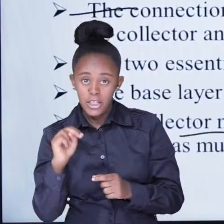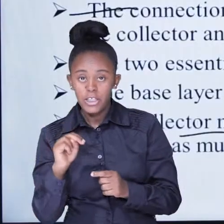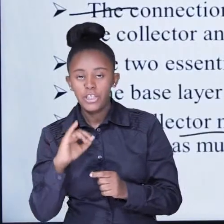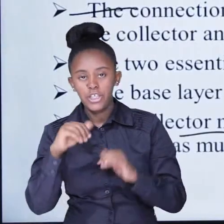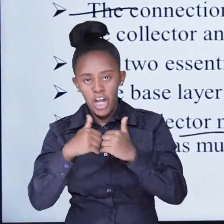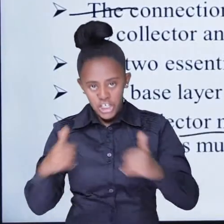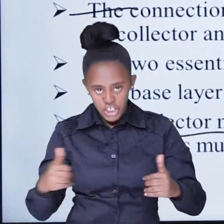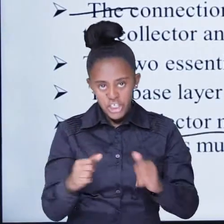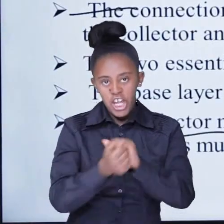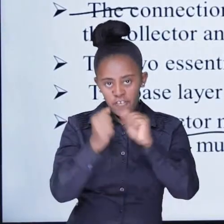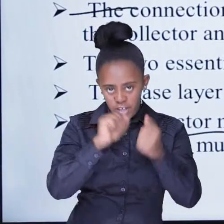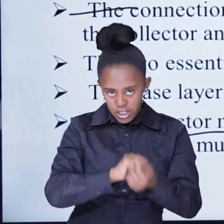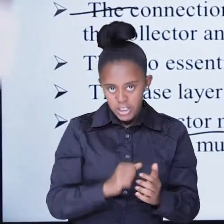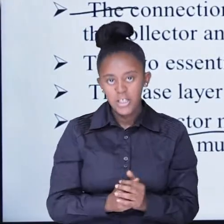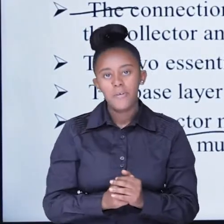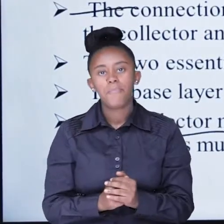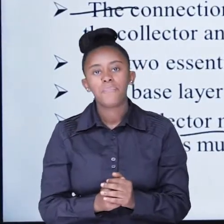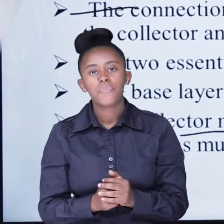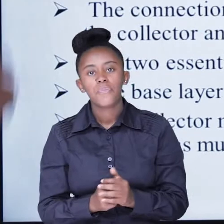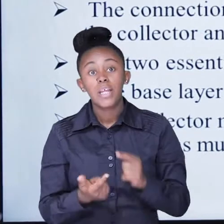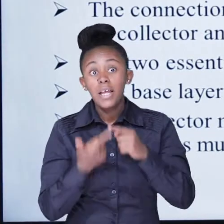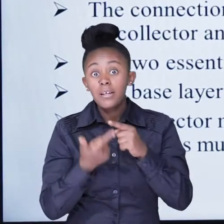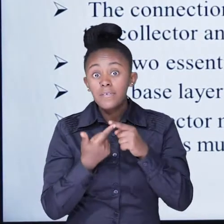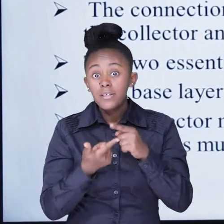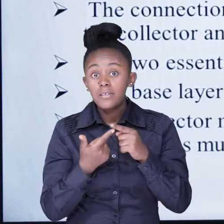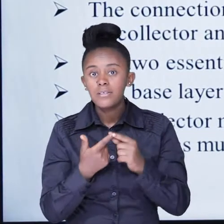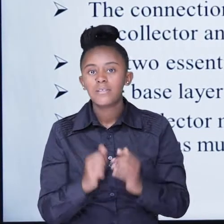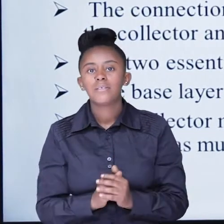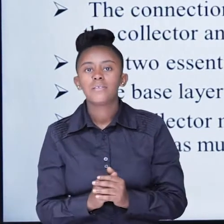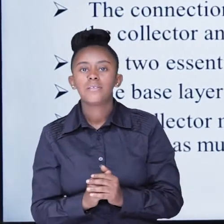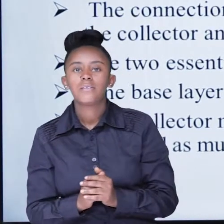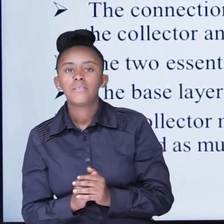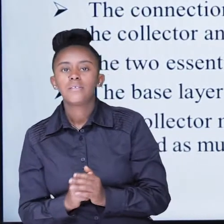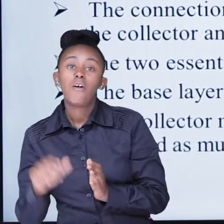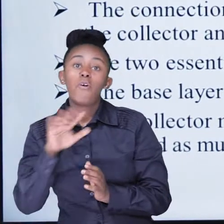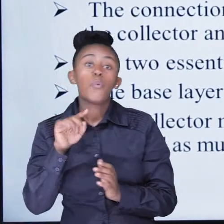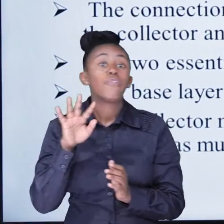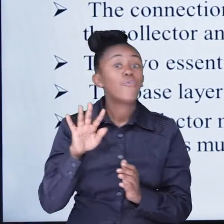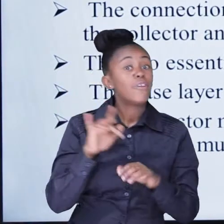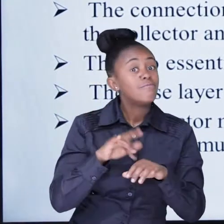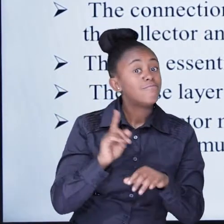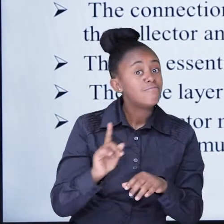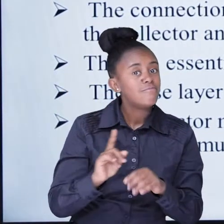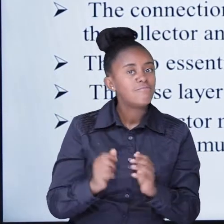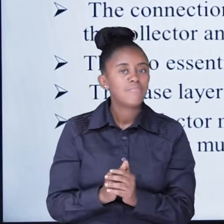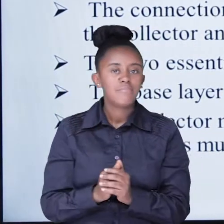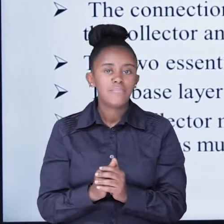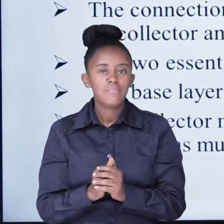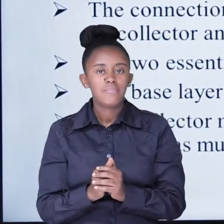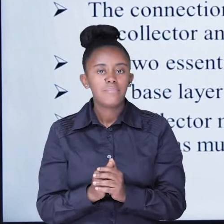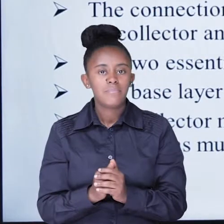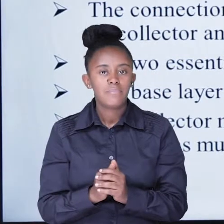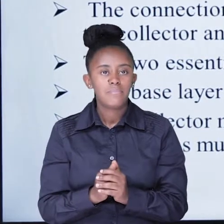rectifications. And the next our topic is 5.4, that is